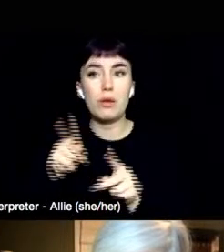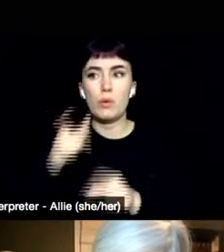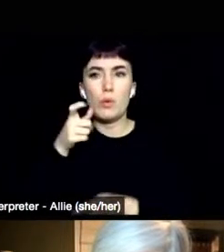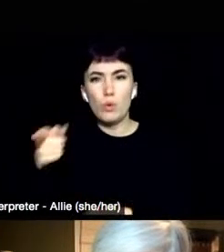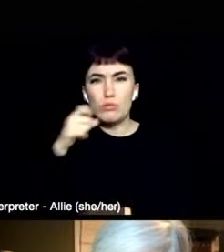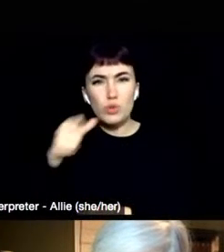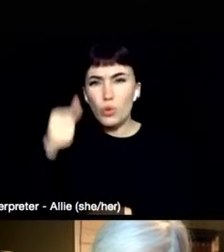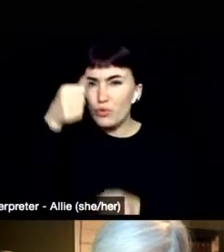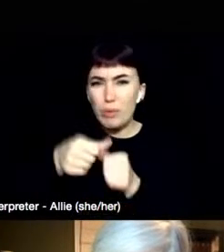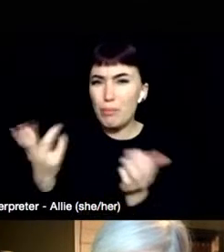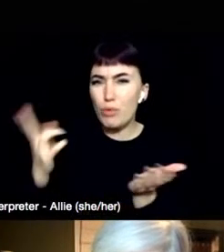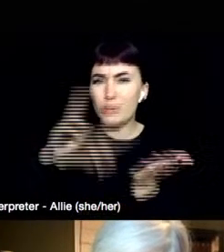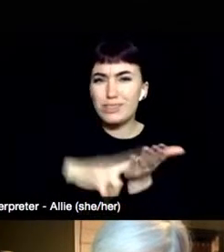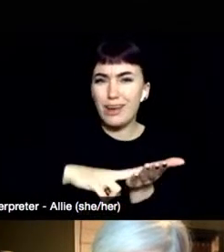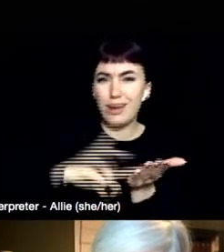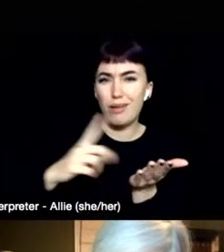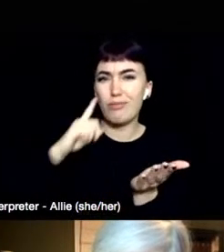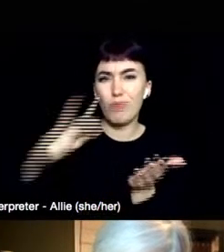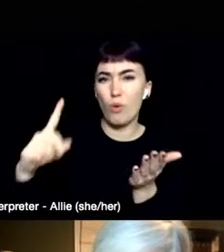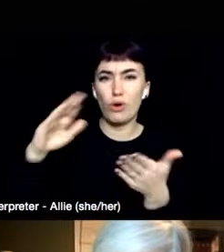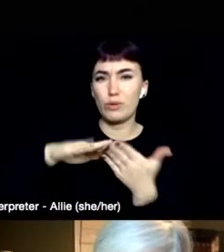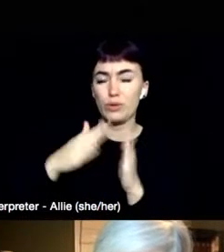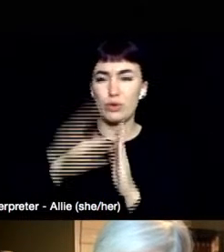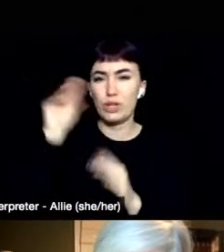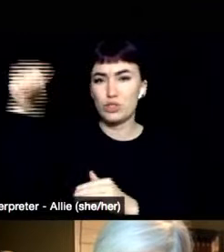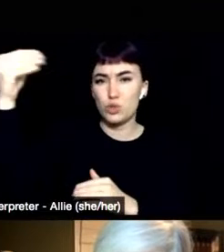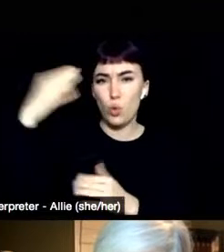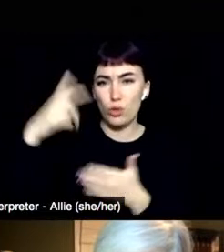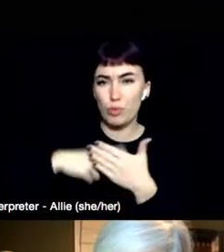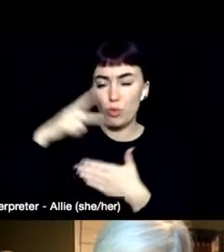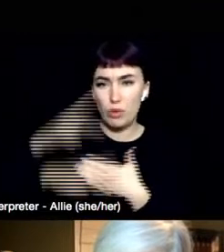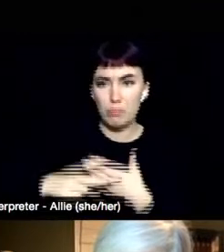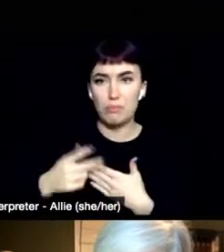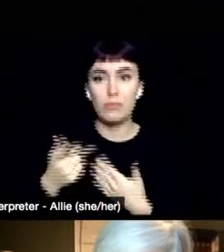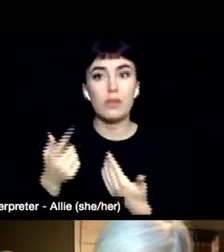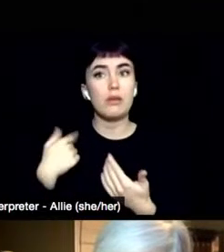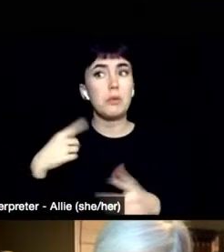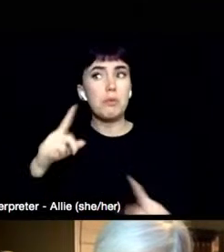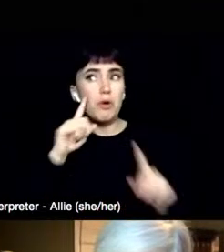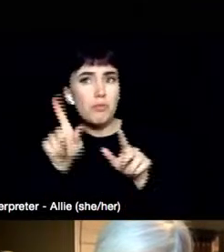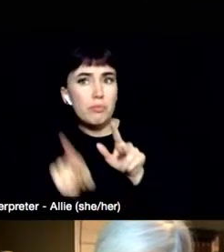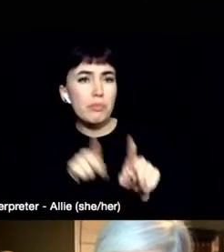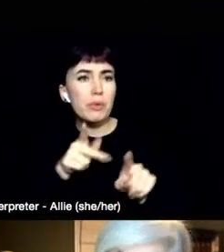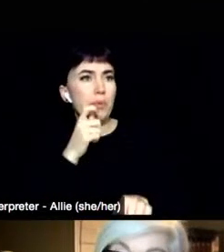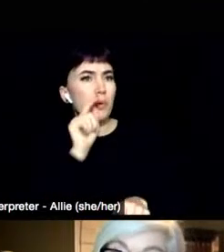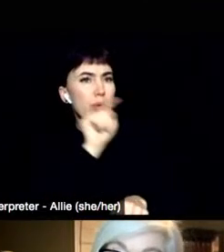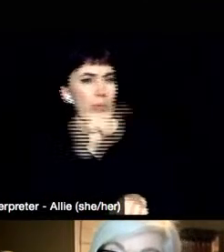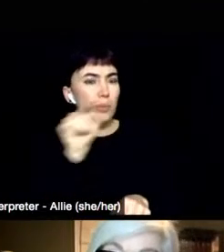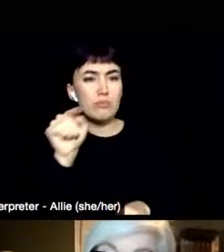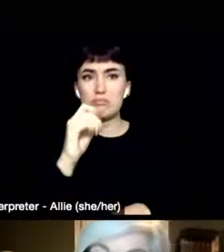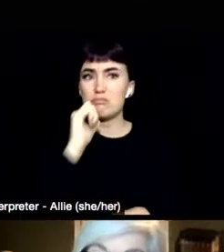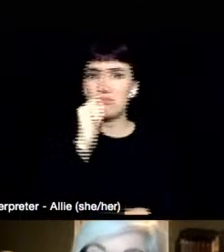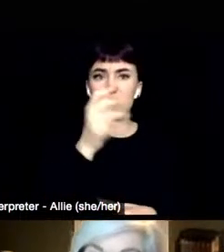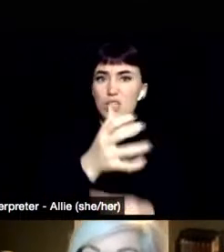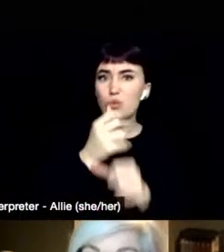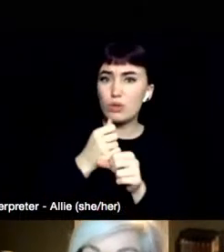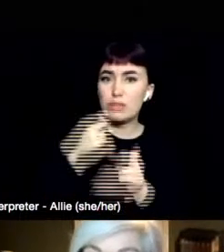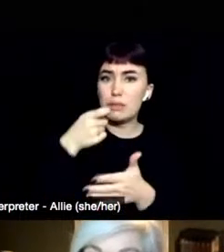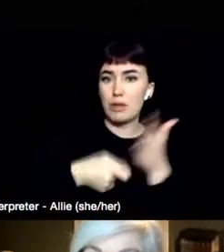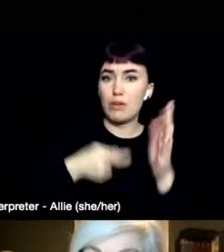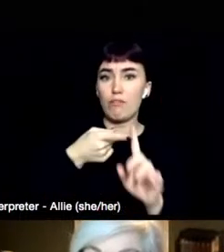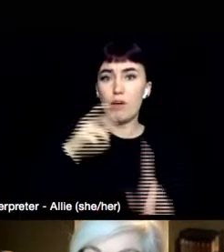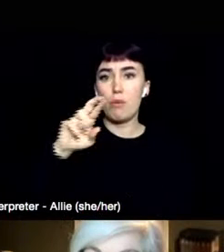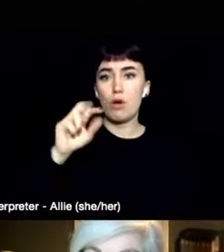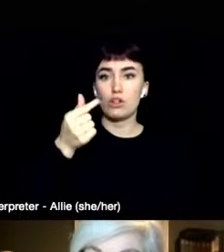recall applying to be in the community solar program. We've heard from people who didn't receive bills from